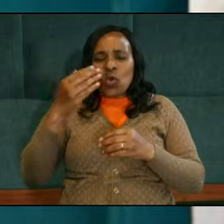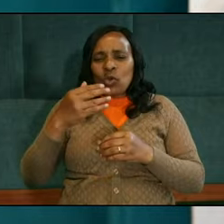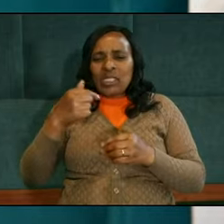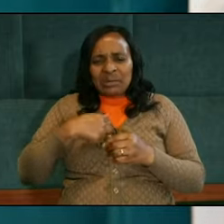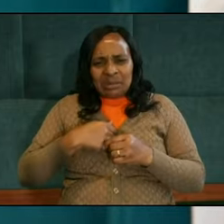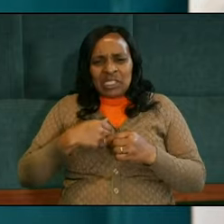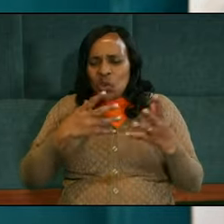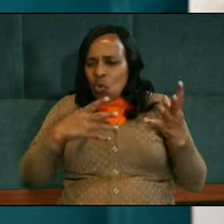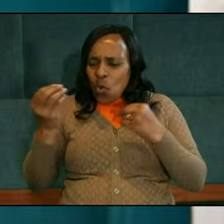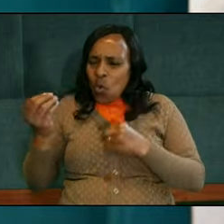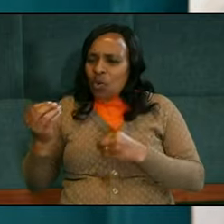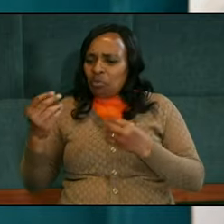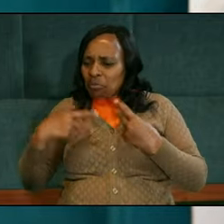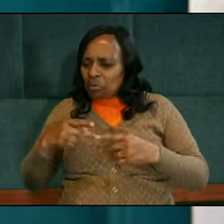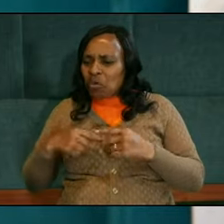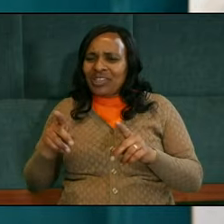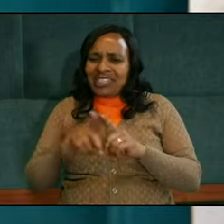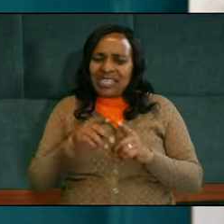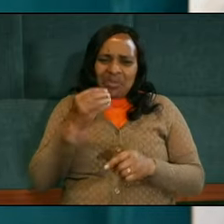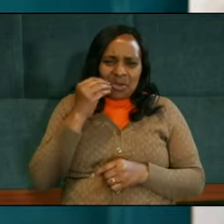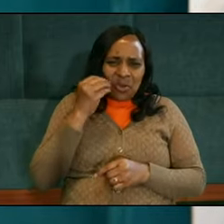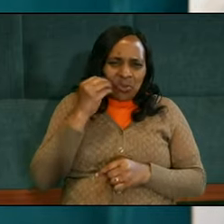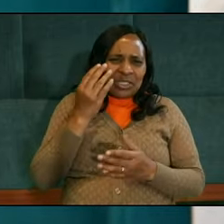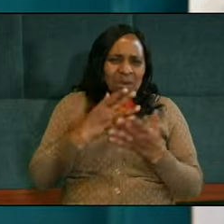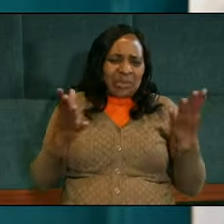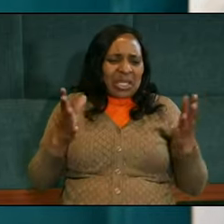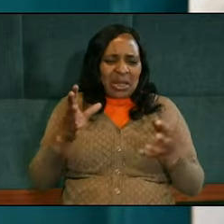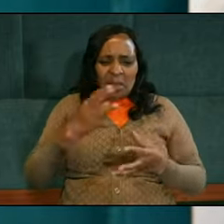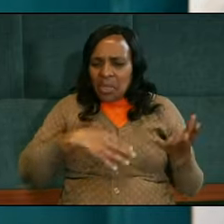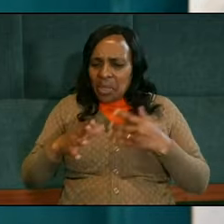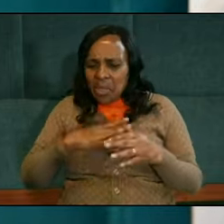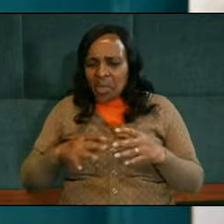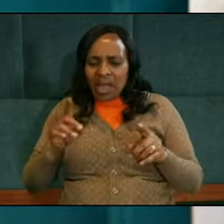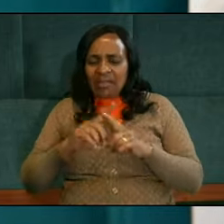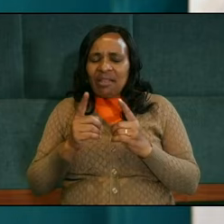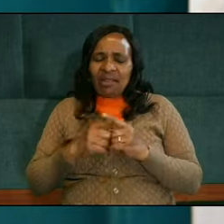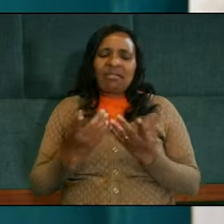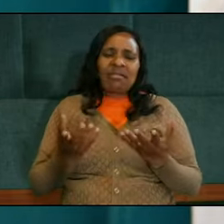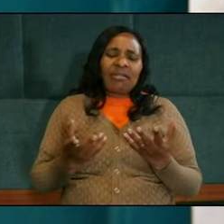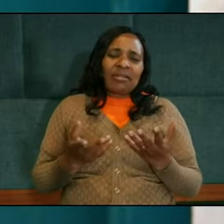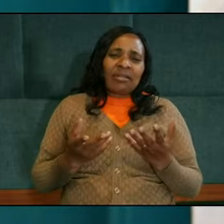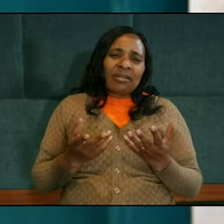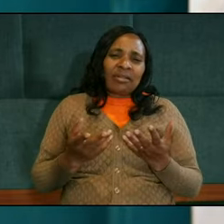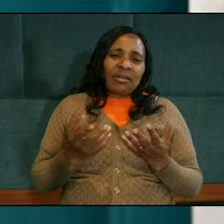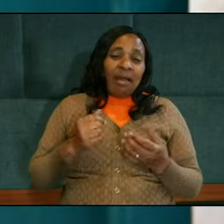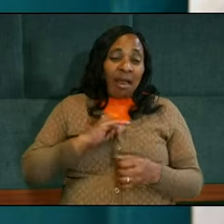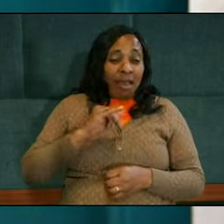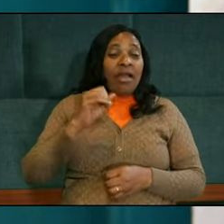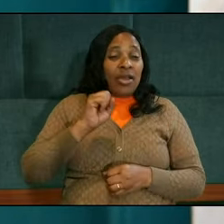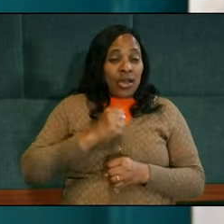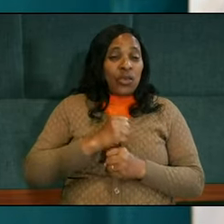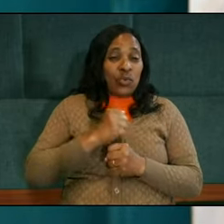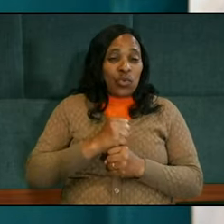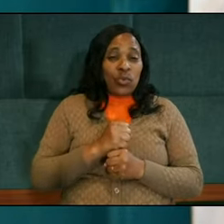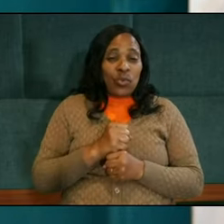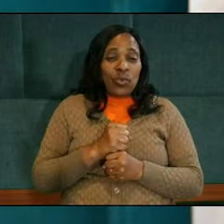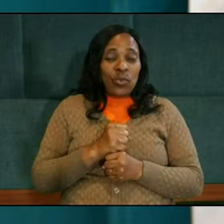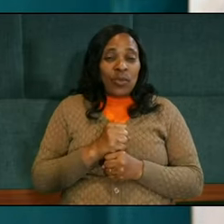people, even at home, when something is amiss and I planned it. So Yes, I do grieve